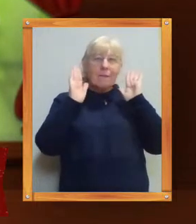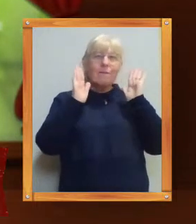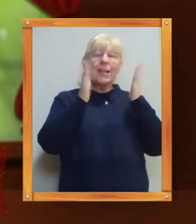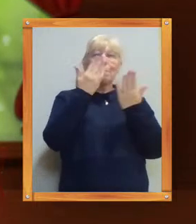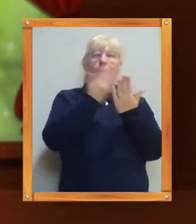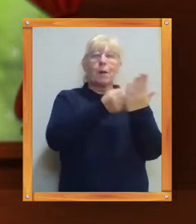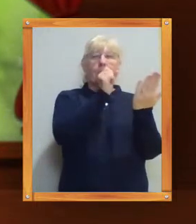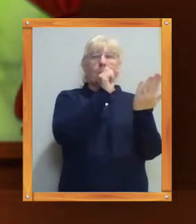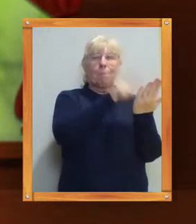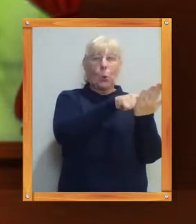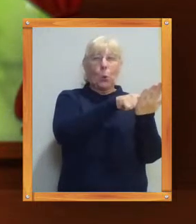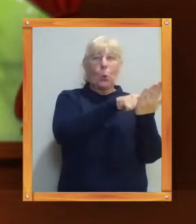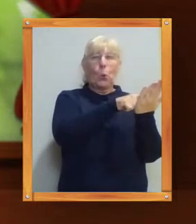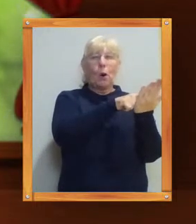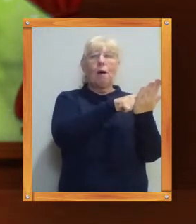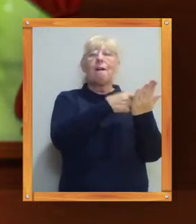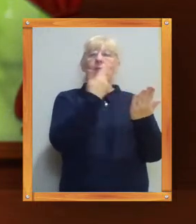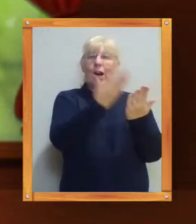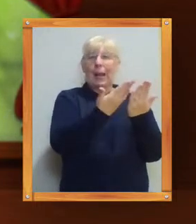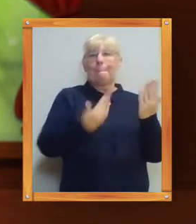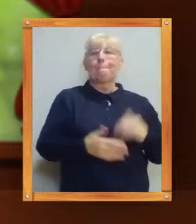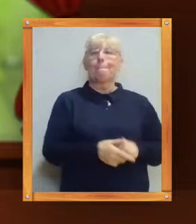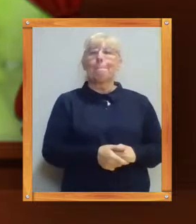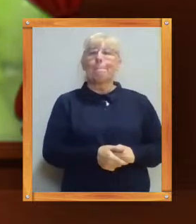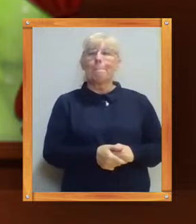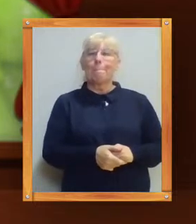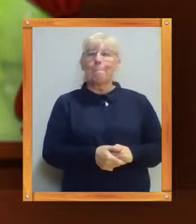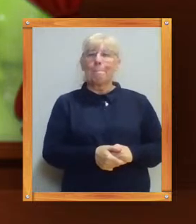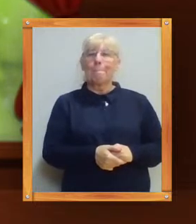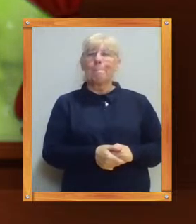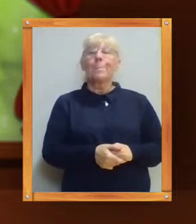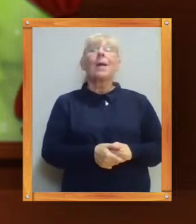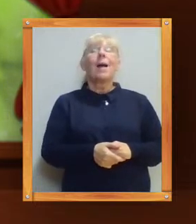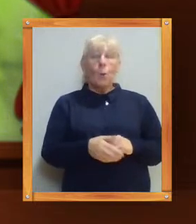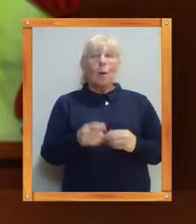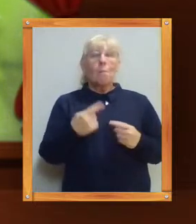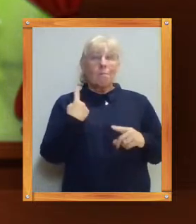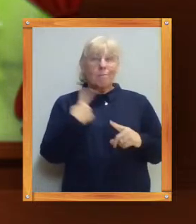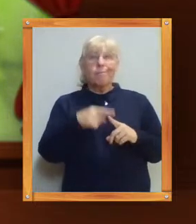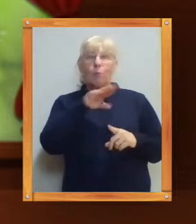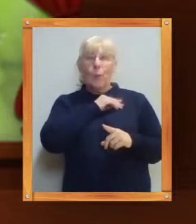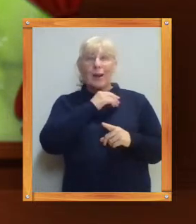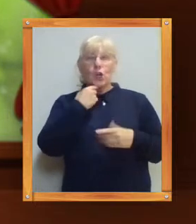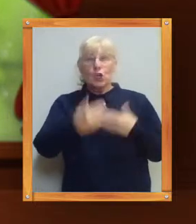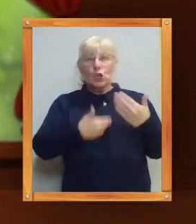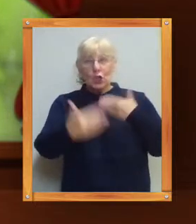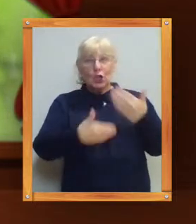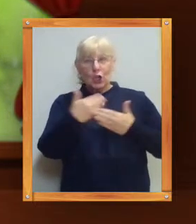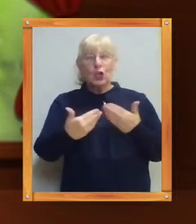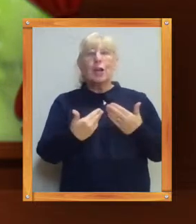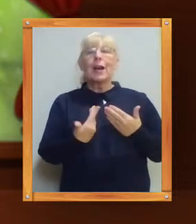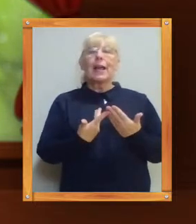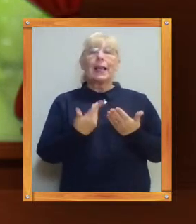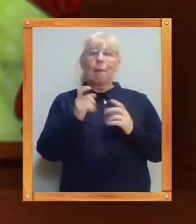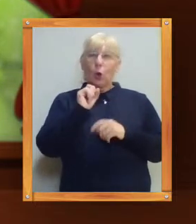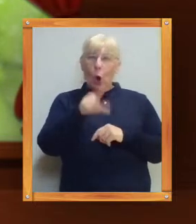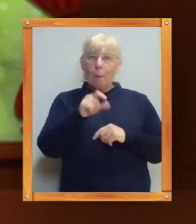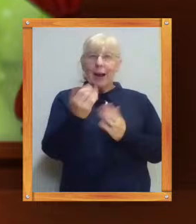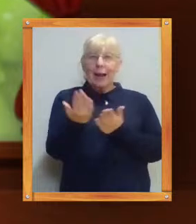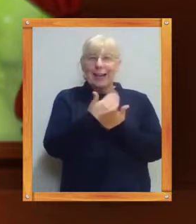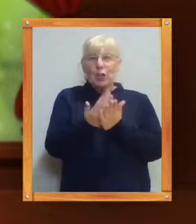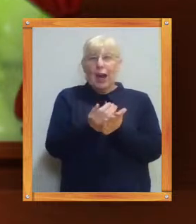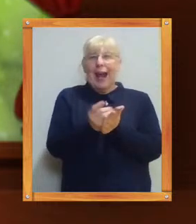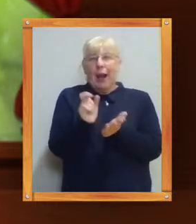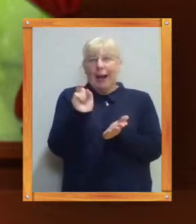have more instant winners throughout tonight's show. Just keep liking, commenting, and sharing this video for the chance to be a